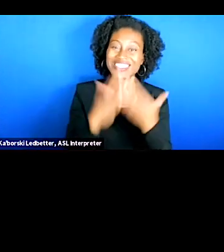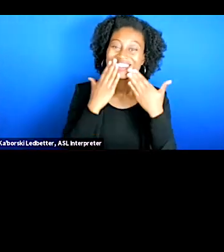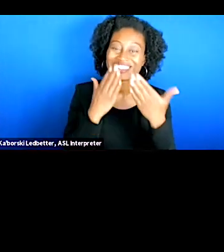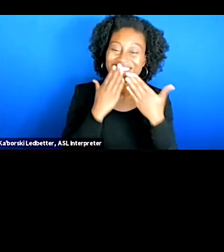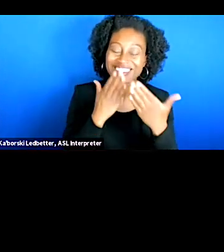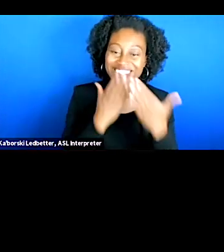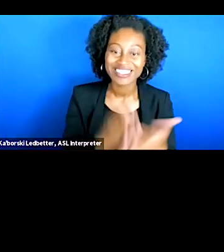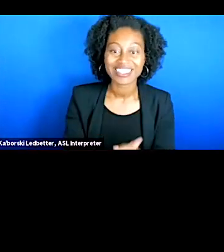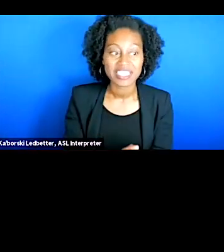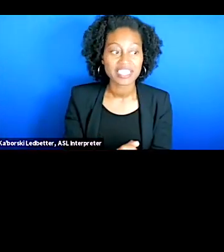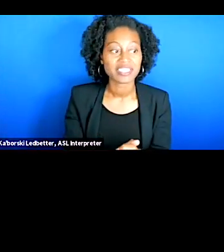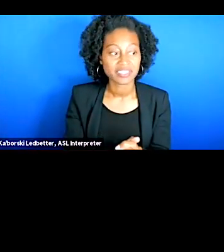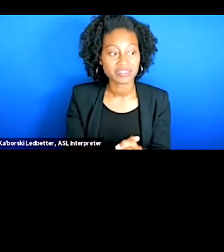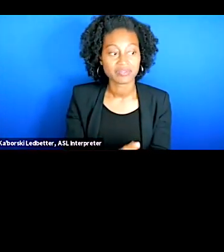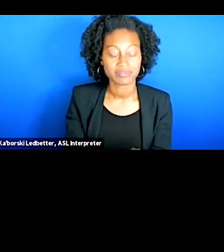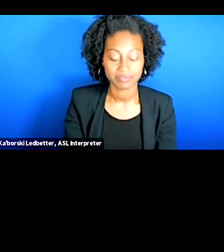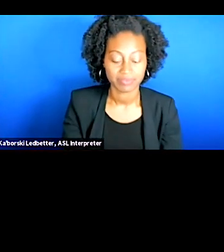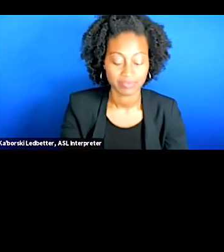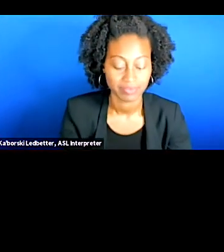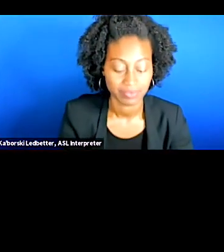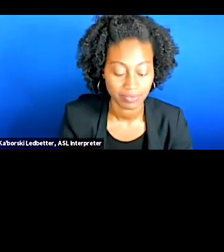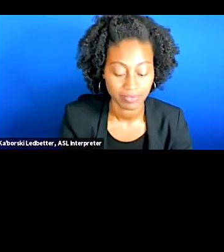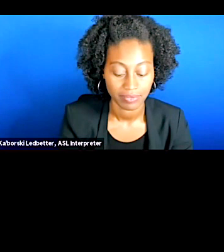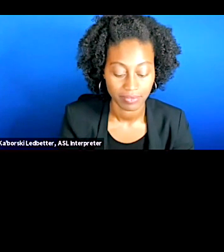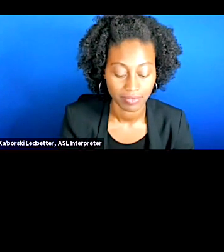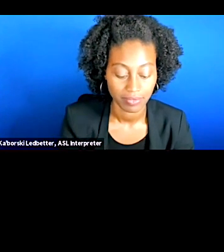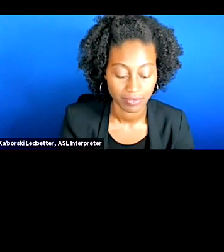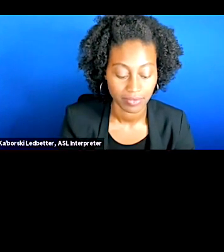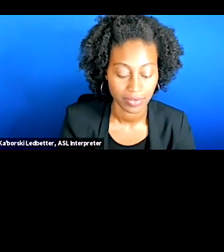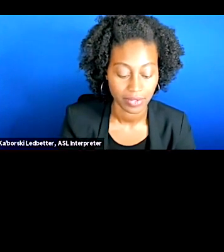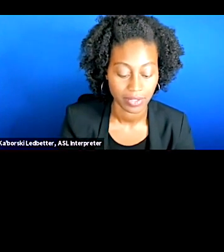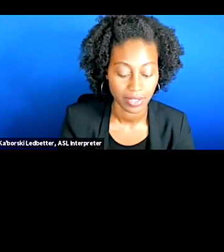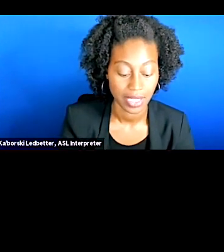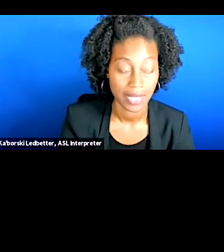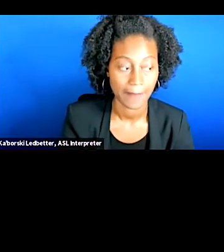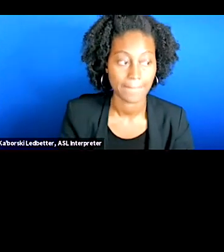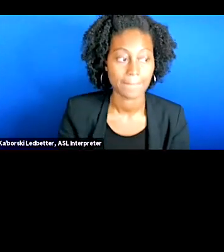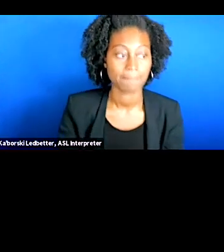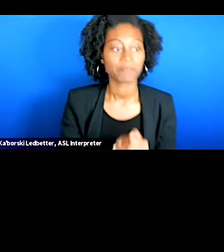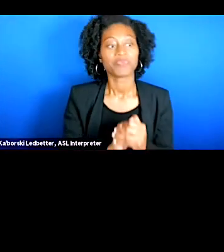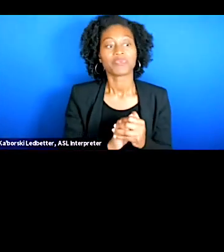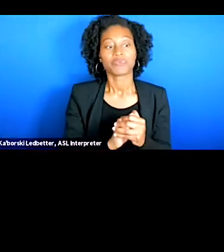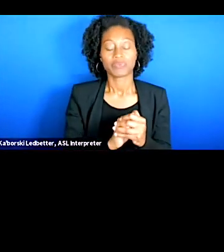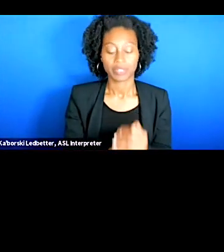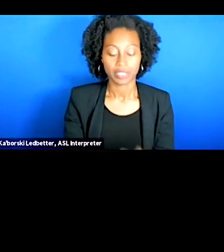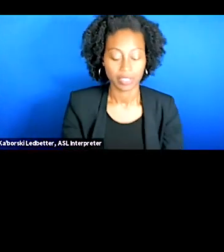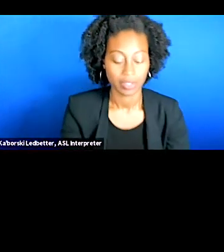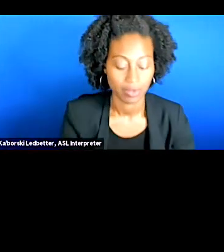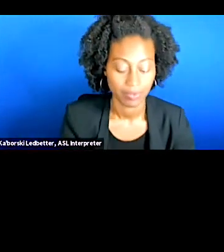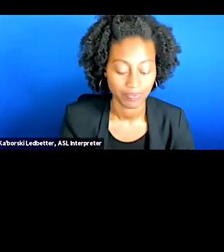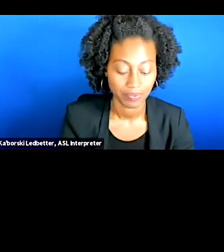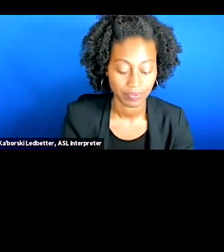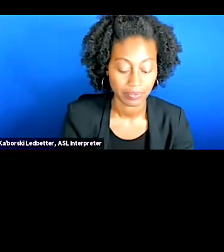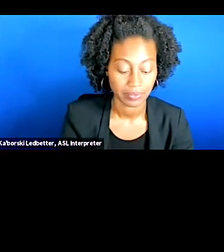poll participants. And so keep these responses in mind and keep your own responses in mind as I go through